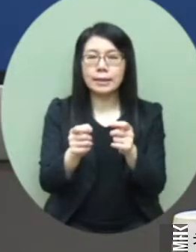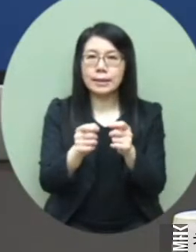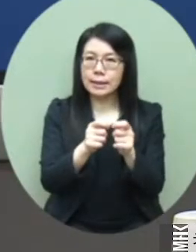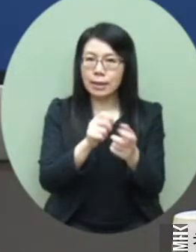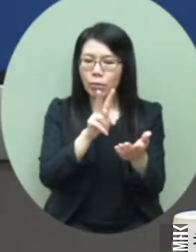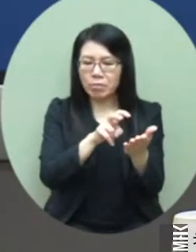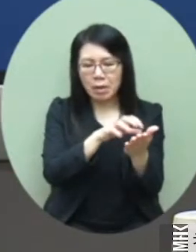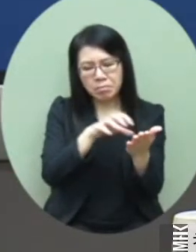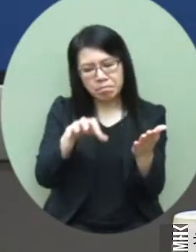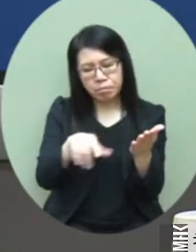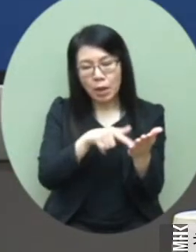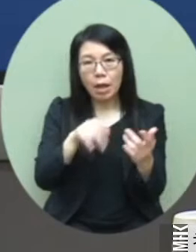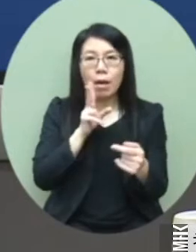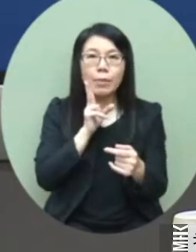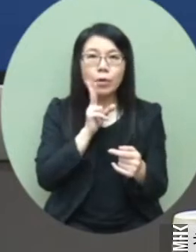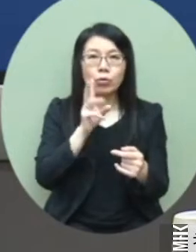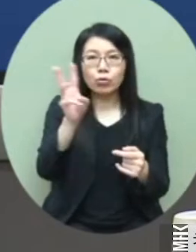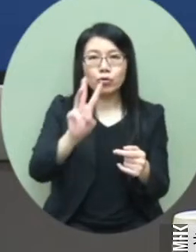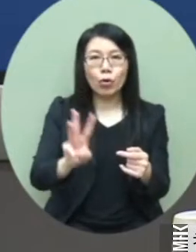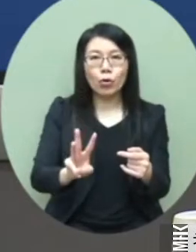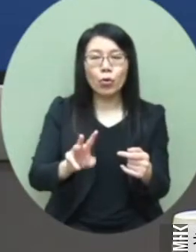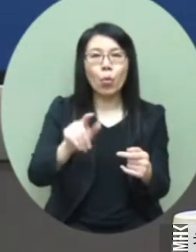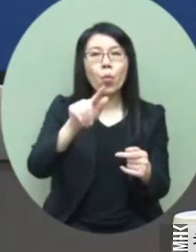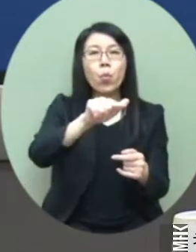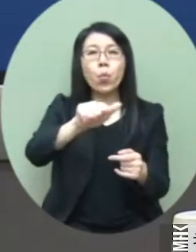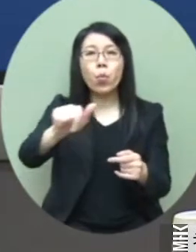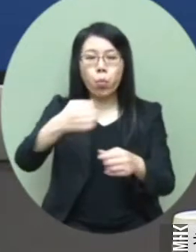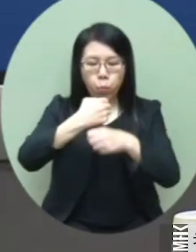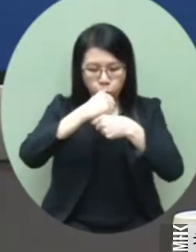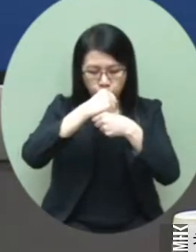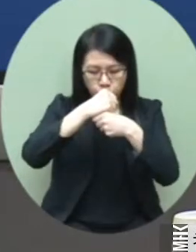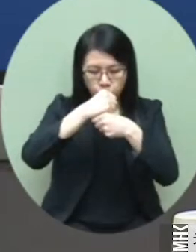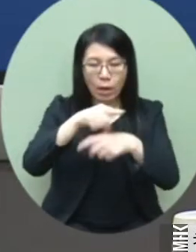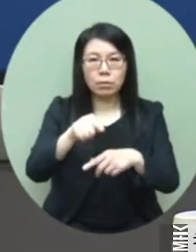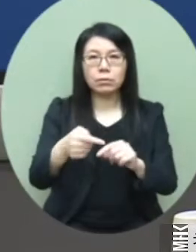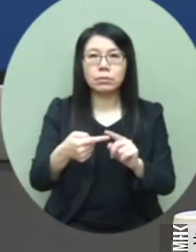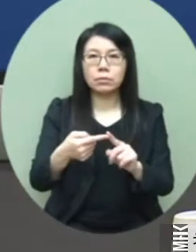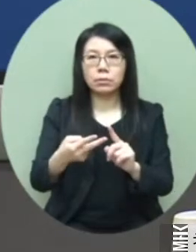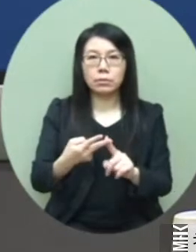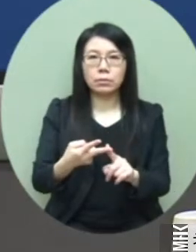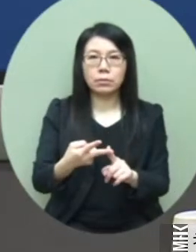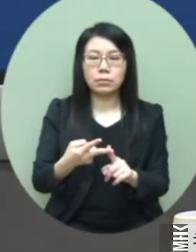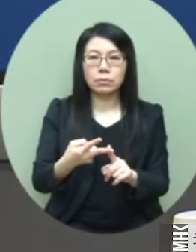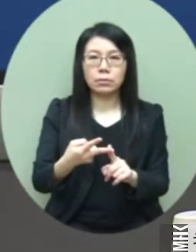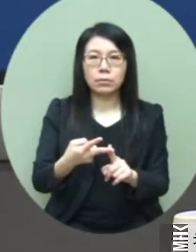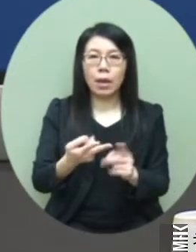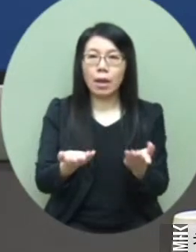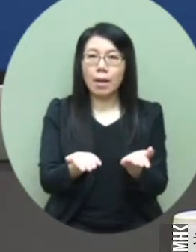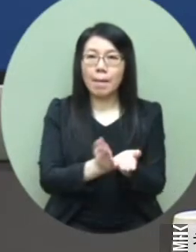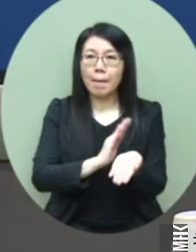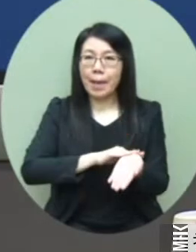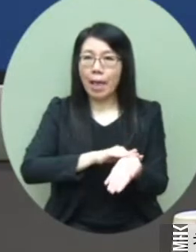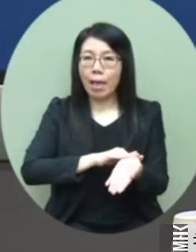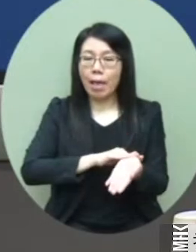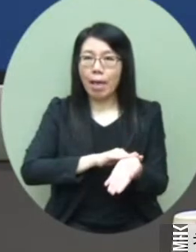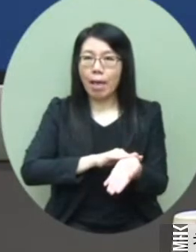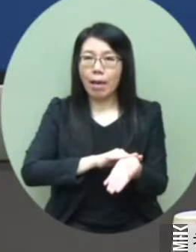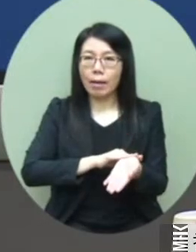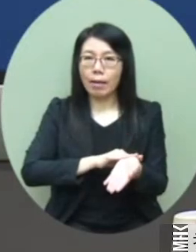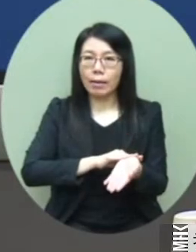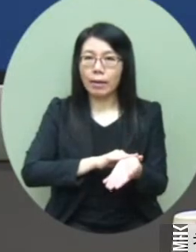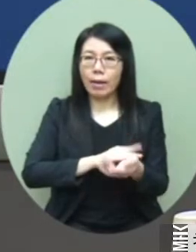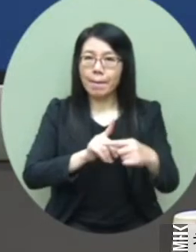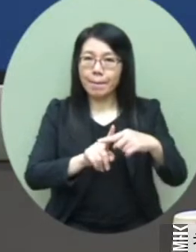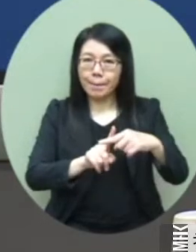sewage tests to the number of positive cases discovered in restriction